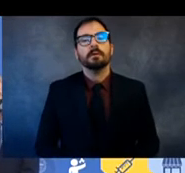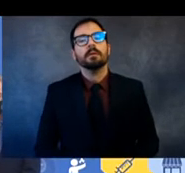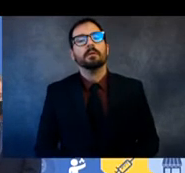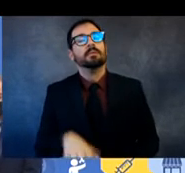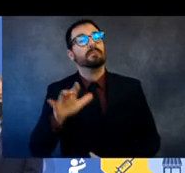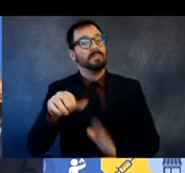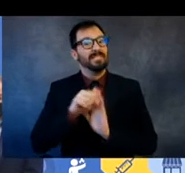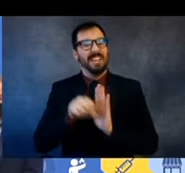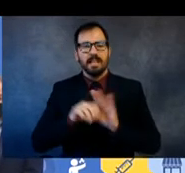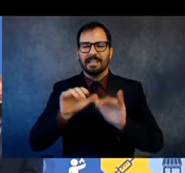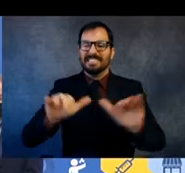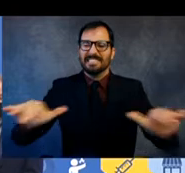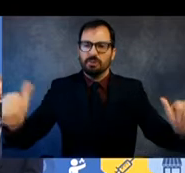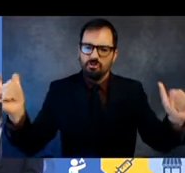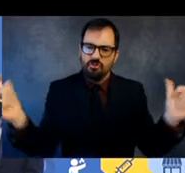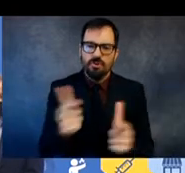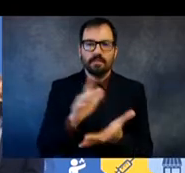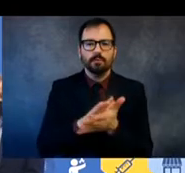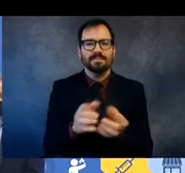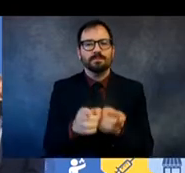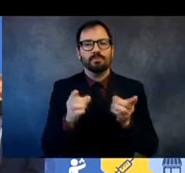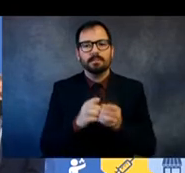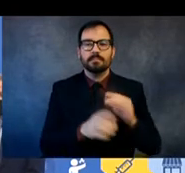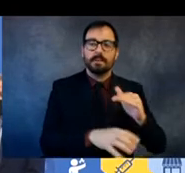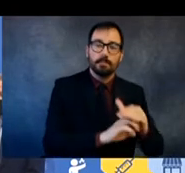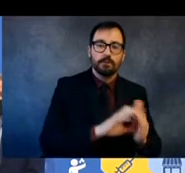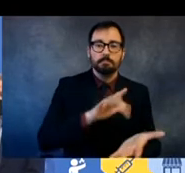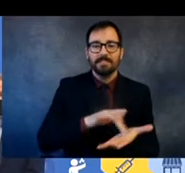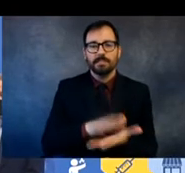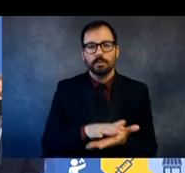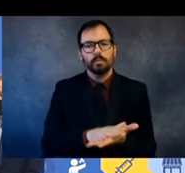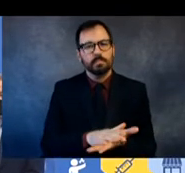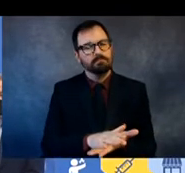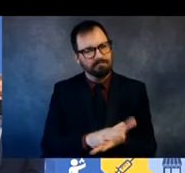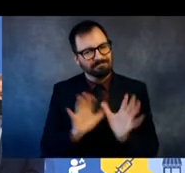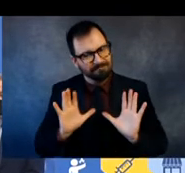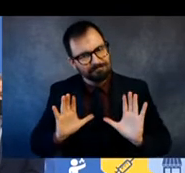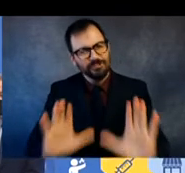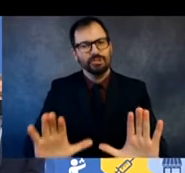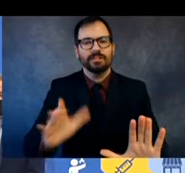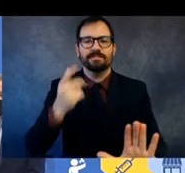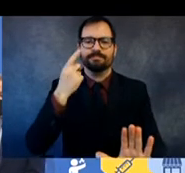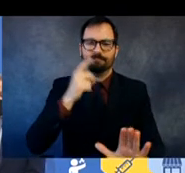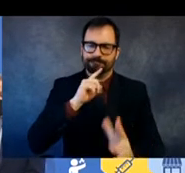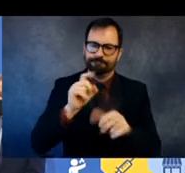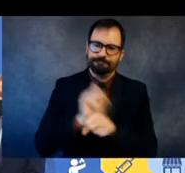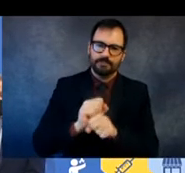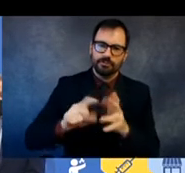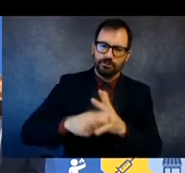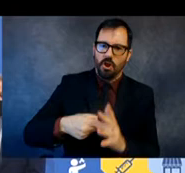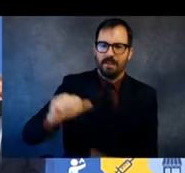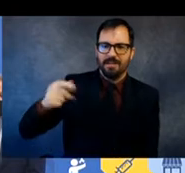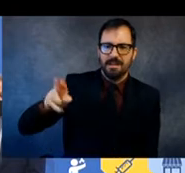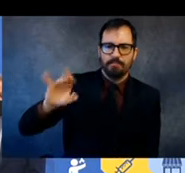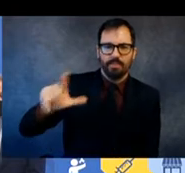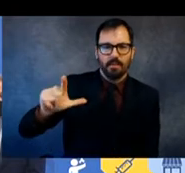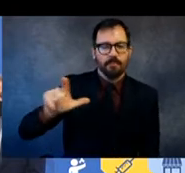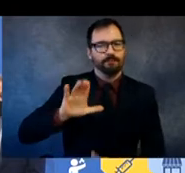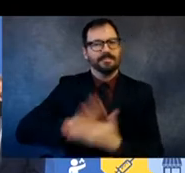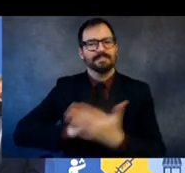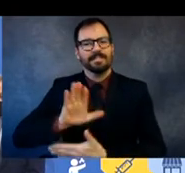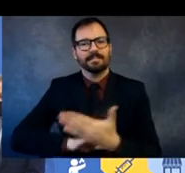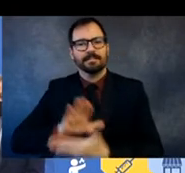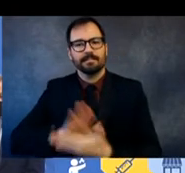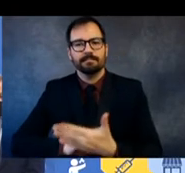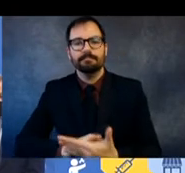of full-time in-person learning beginning in April. The Boston Public Schools and Dr. Casilius is working towards this goal. We're going to continue to